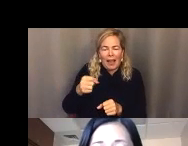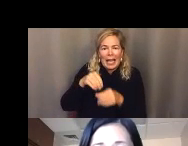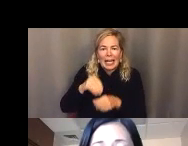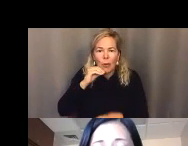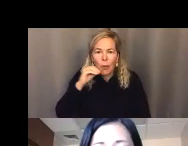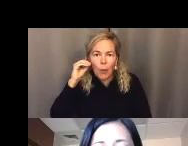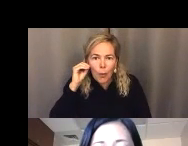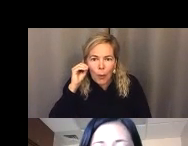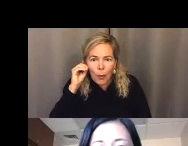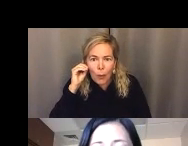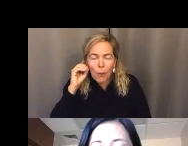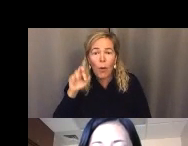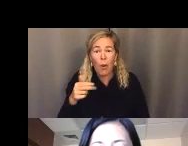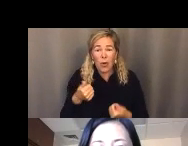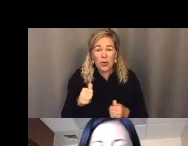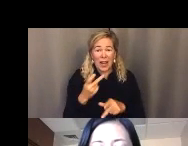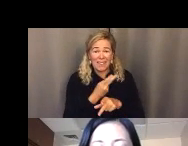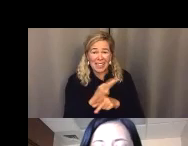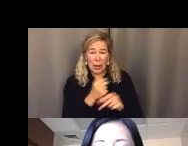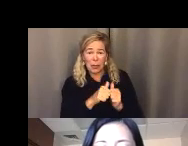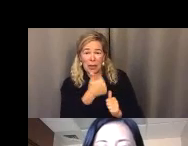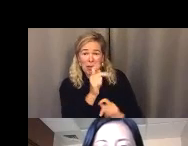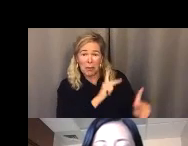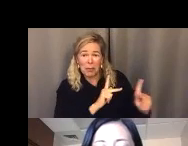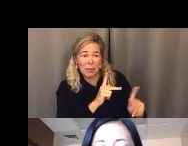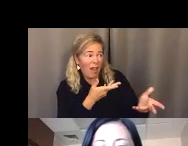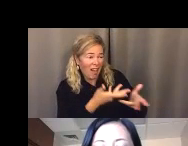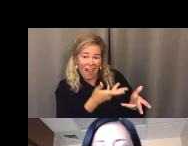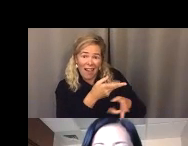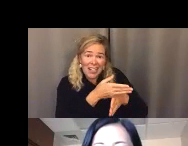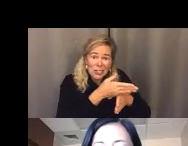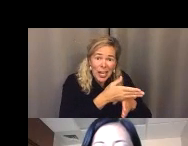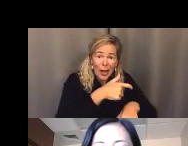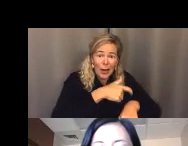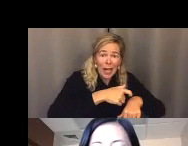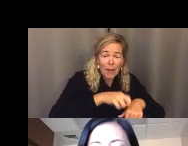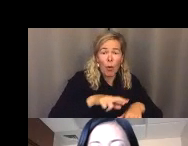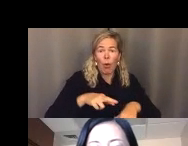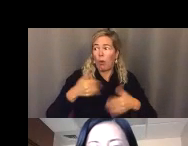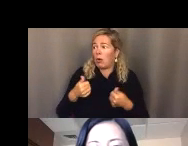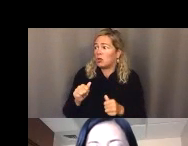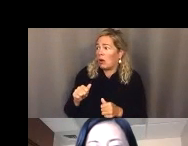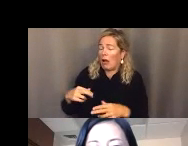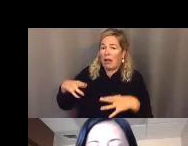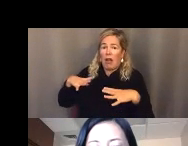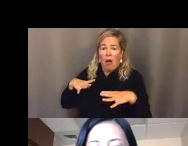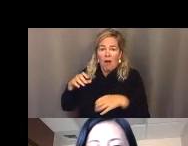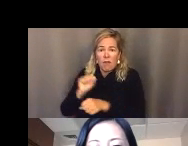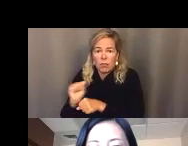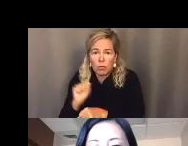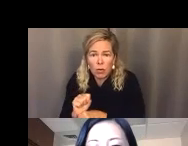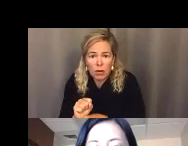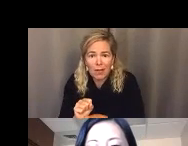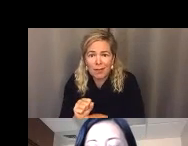find a shared caregiving or tutor with one or more families, taking a leave of absence, finding a school-age childcare spot, finding a daycare spot,